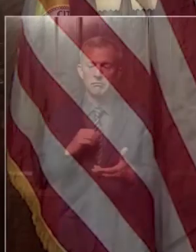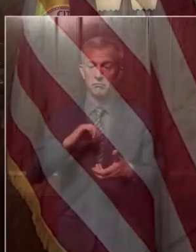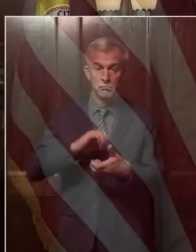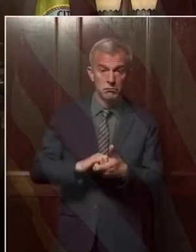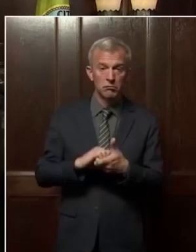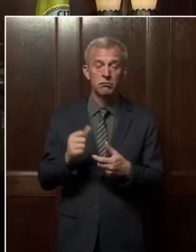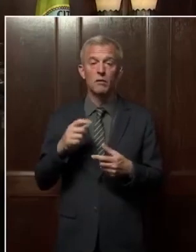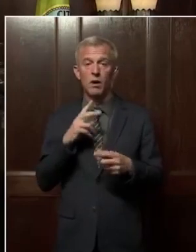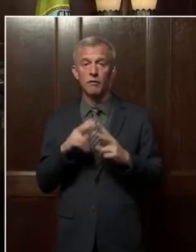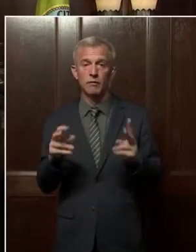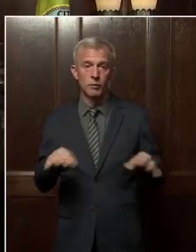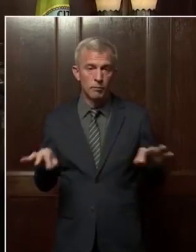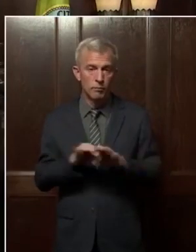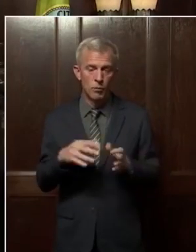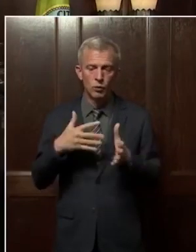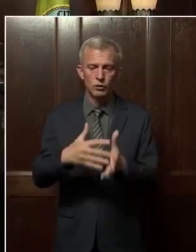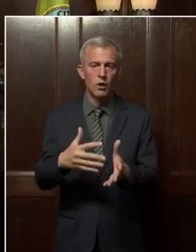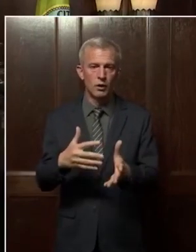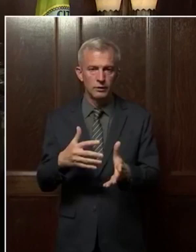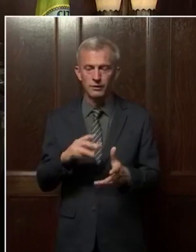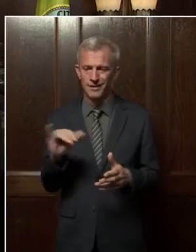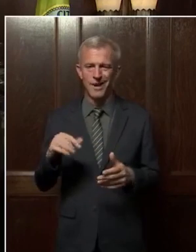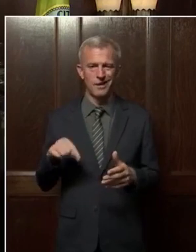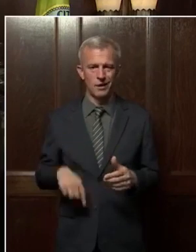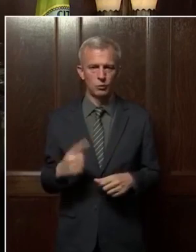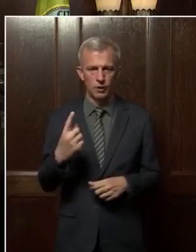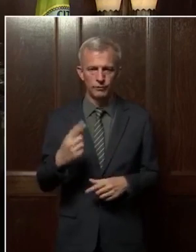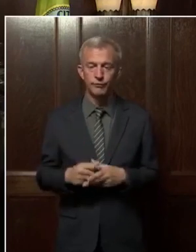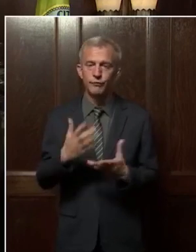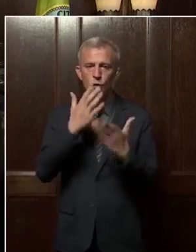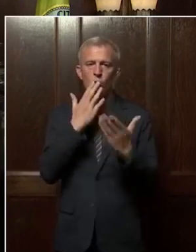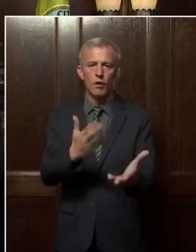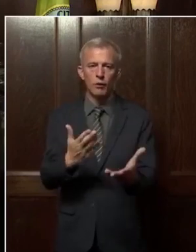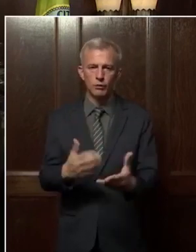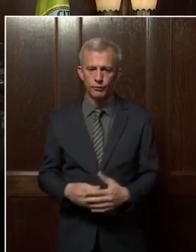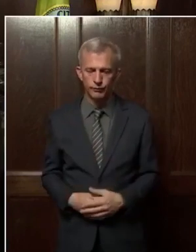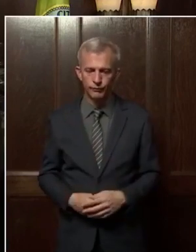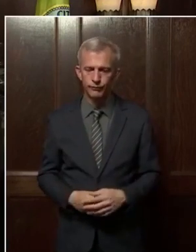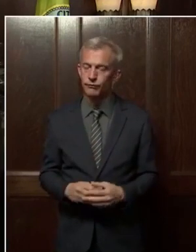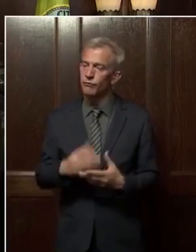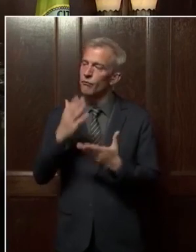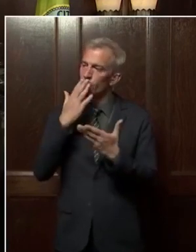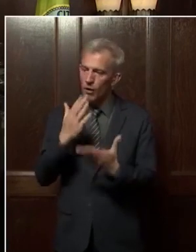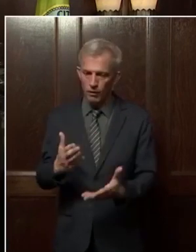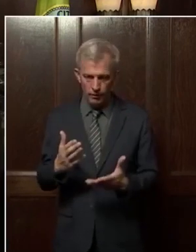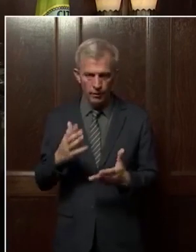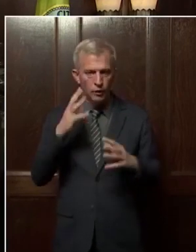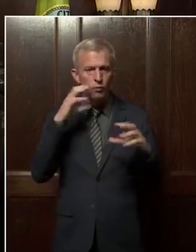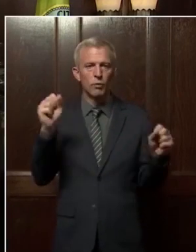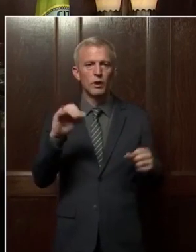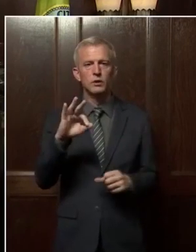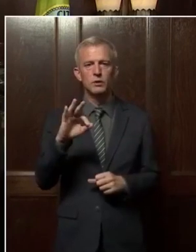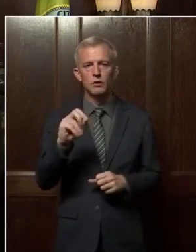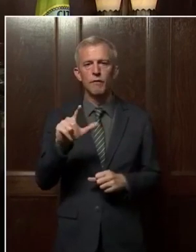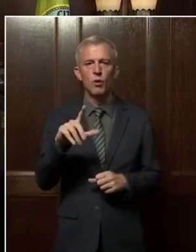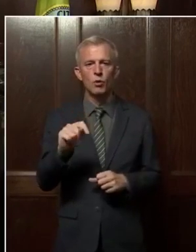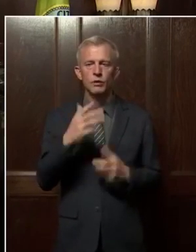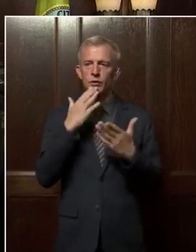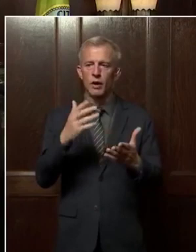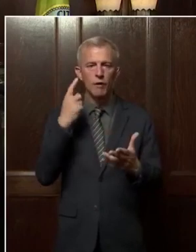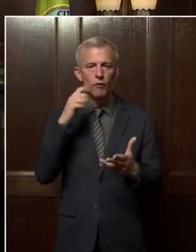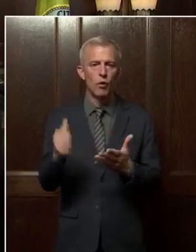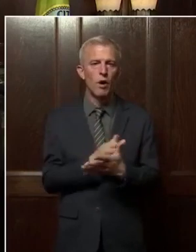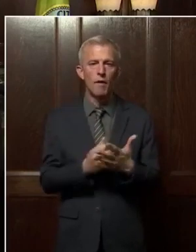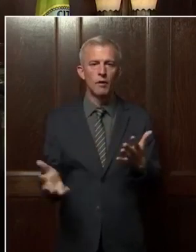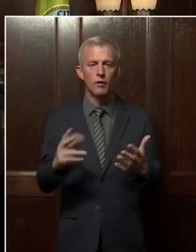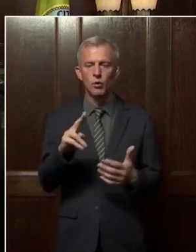vitally important studies and initiatives like this. Thank you, Mr. Mayor. Thank you so much, President Folt, and thank you for everything that USC is